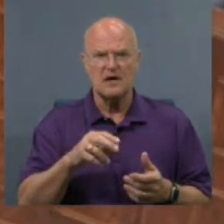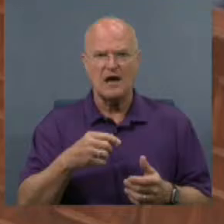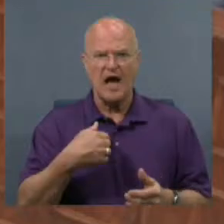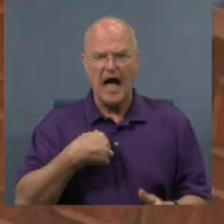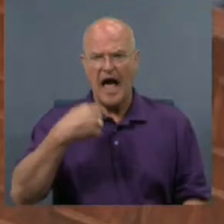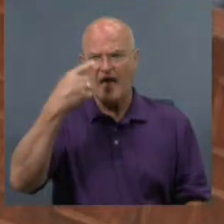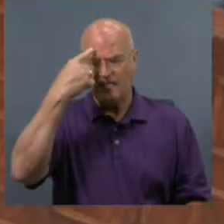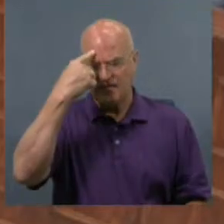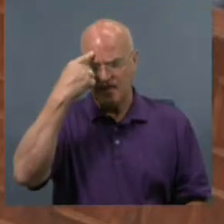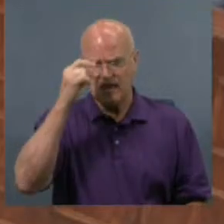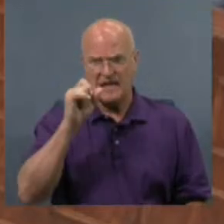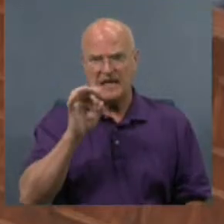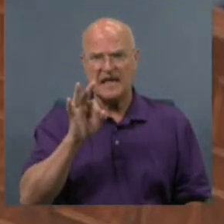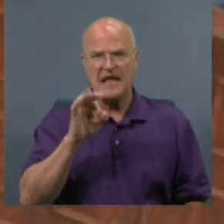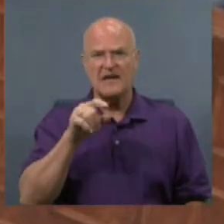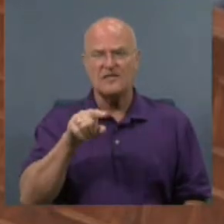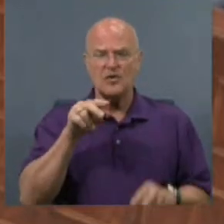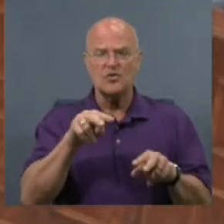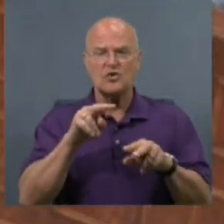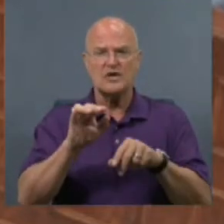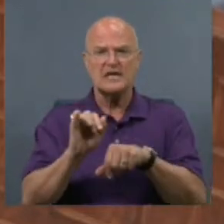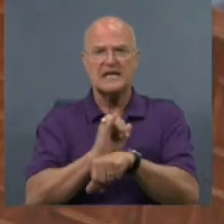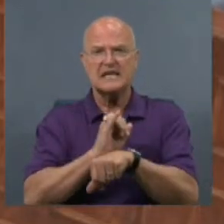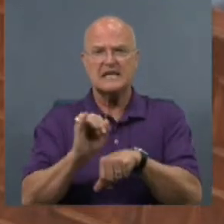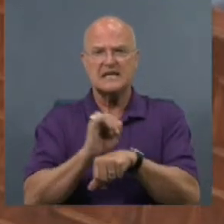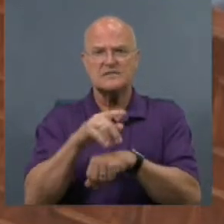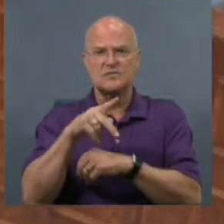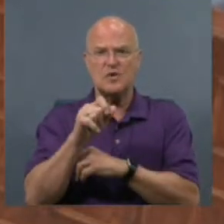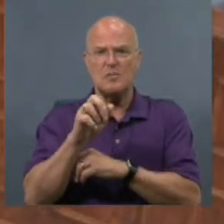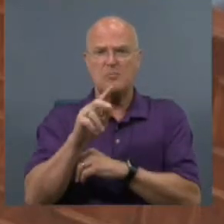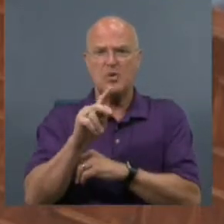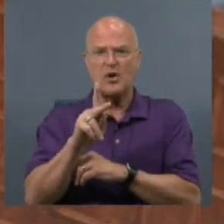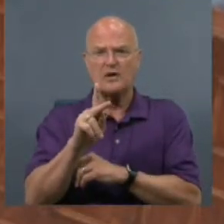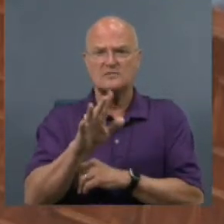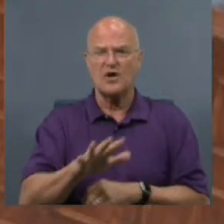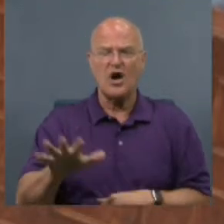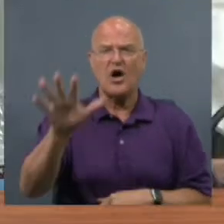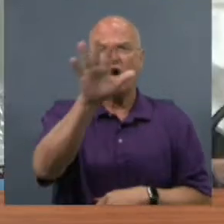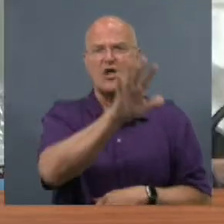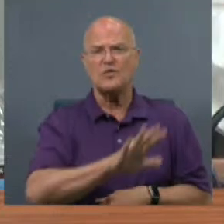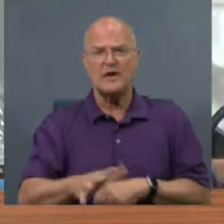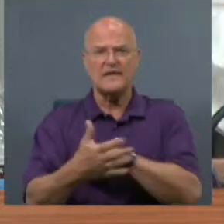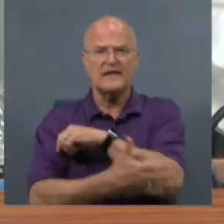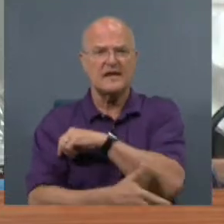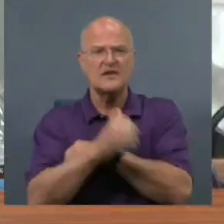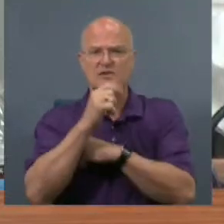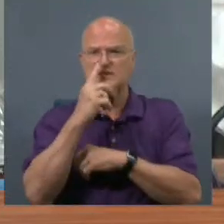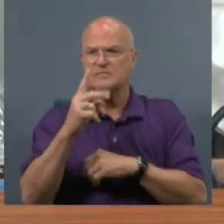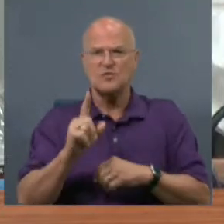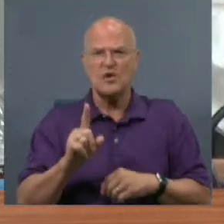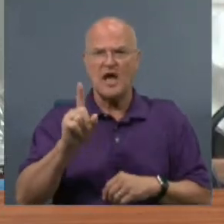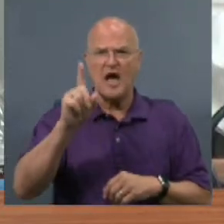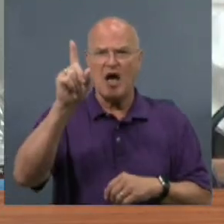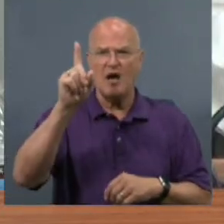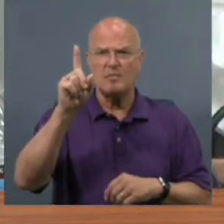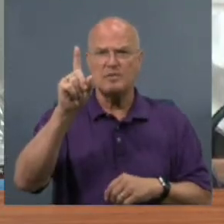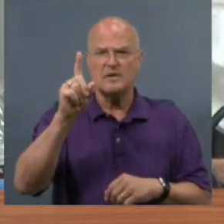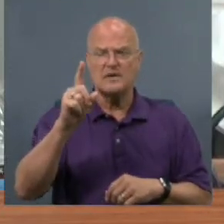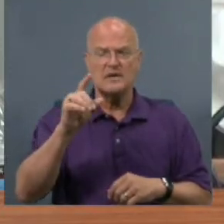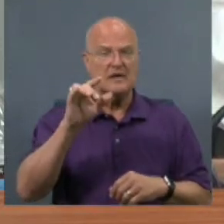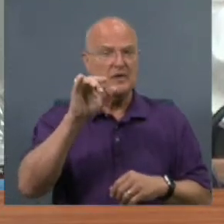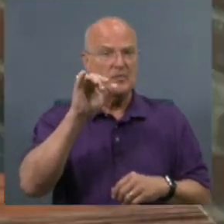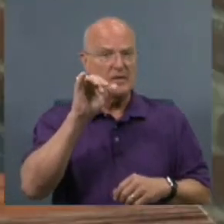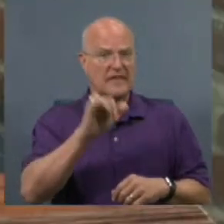I think if you look at industrial parks all over the country, you don't see them going up. Yeah, bad design